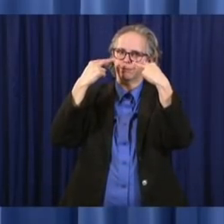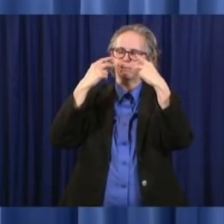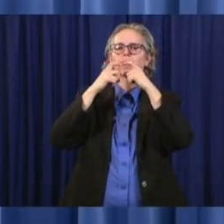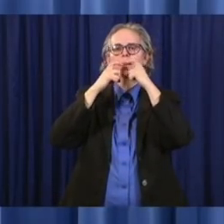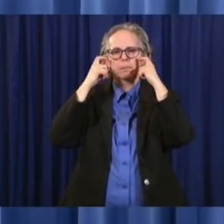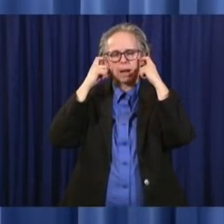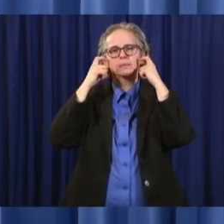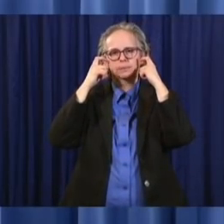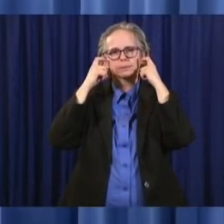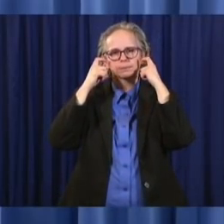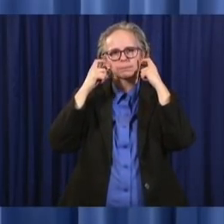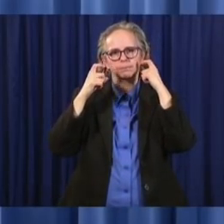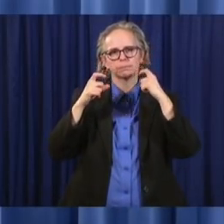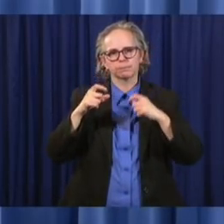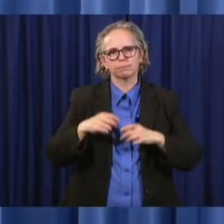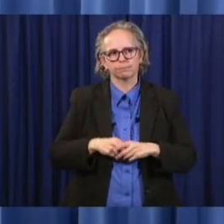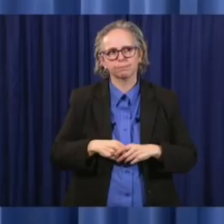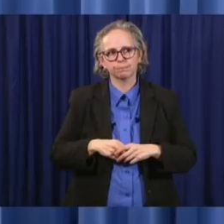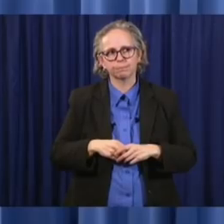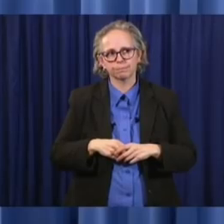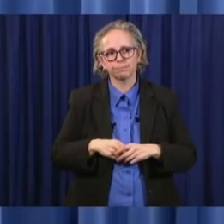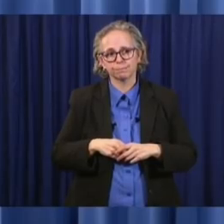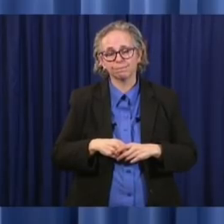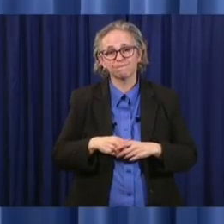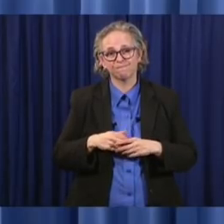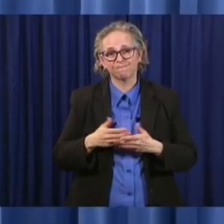mask, and they need